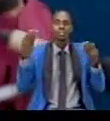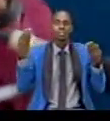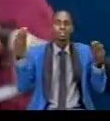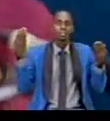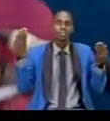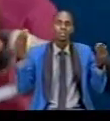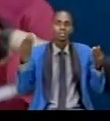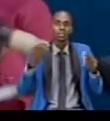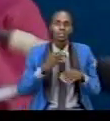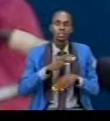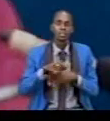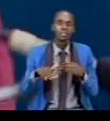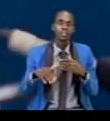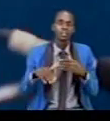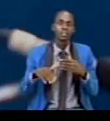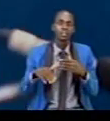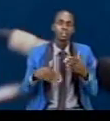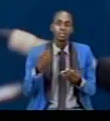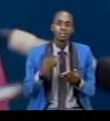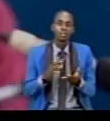all the